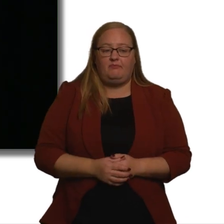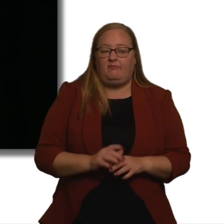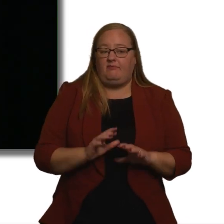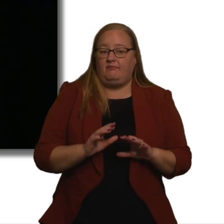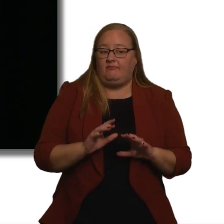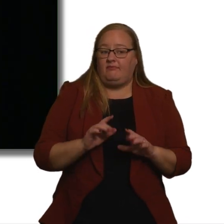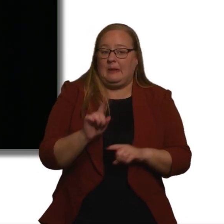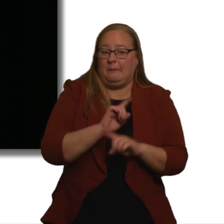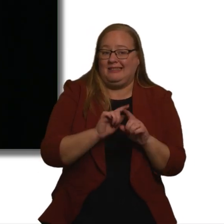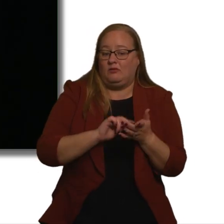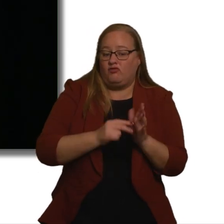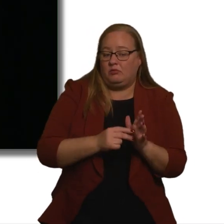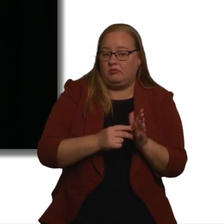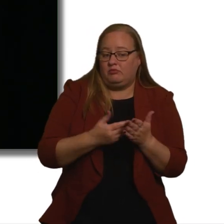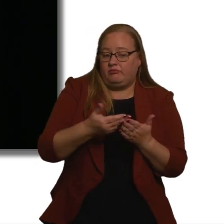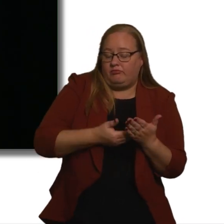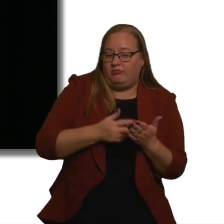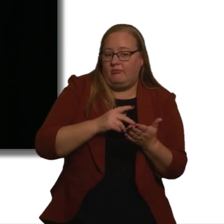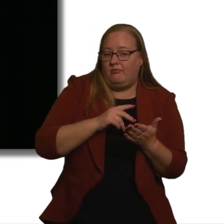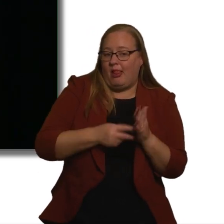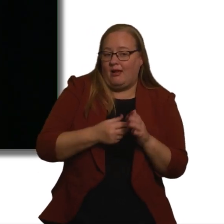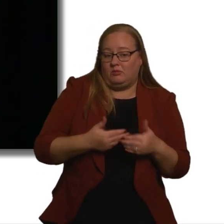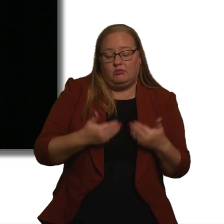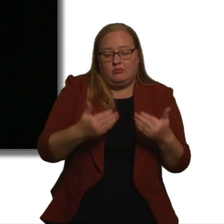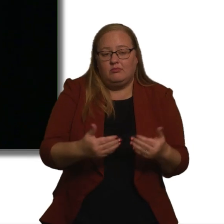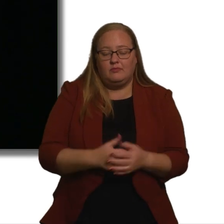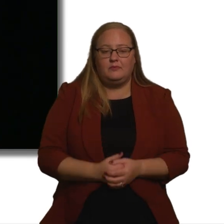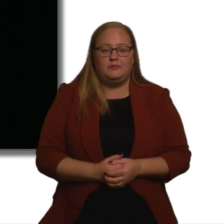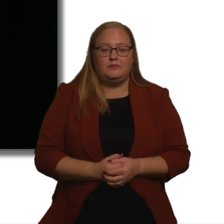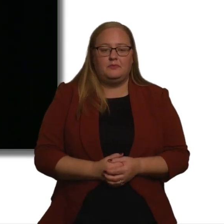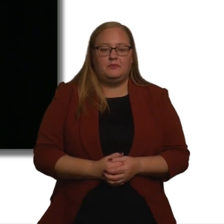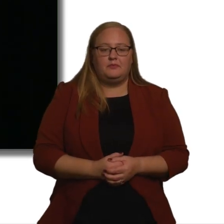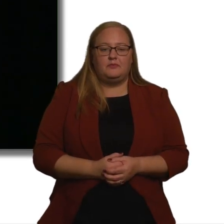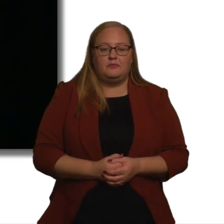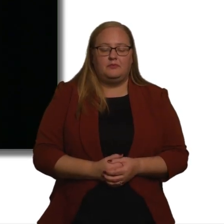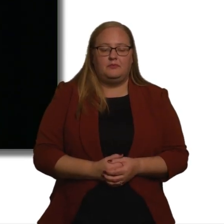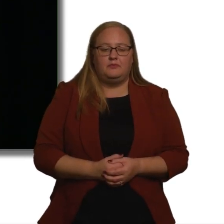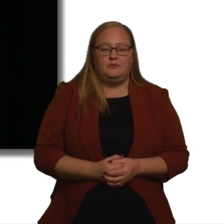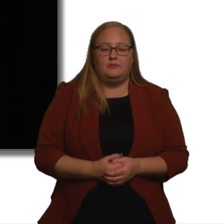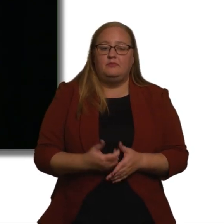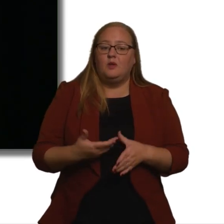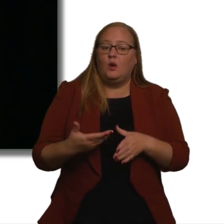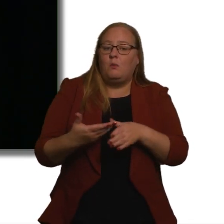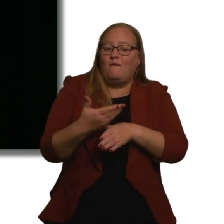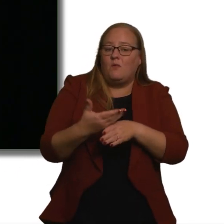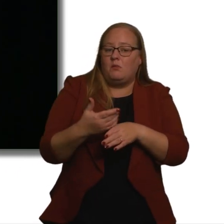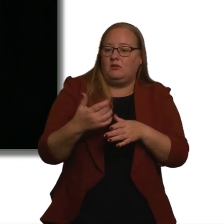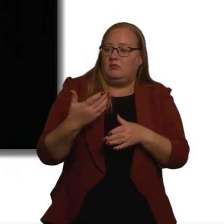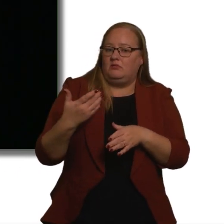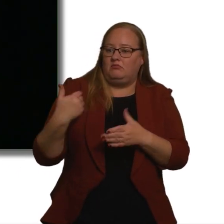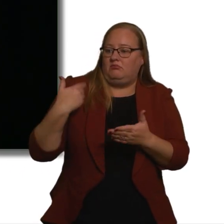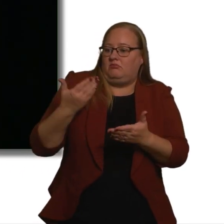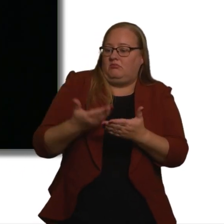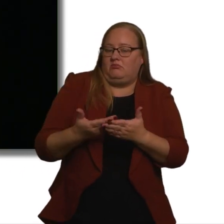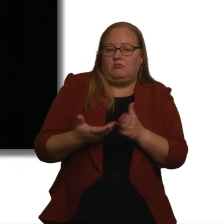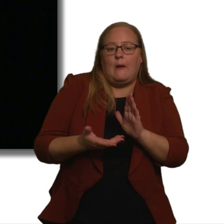covered. So we'll swiftly move on, if that's all right. We'll move on to our Society's performance update, and I'd like